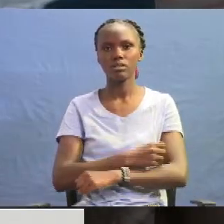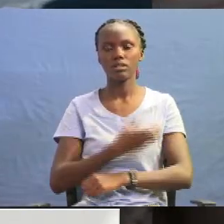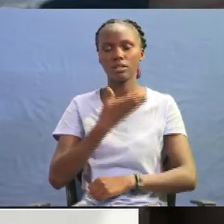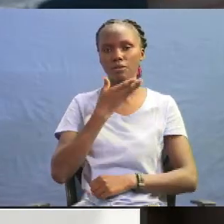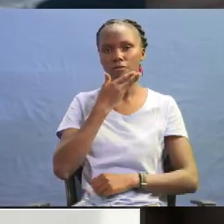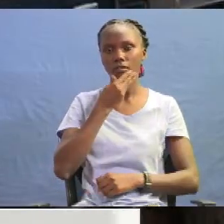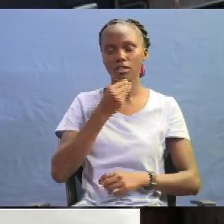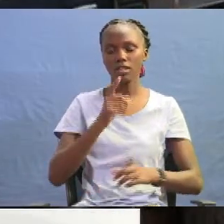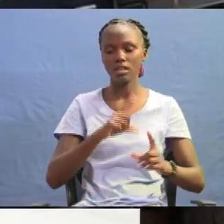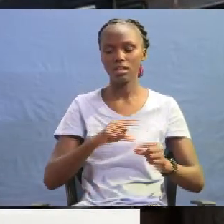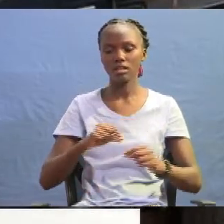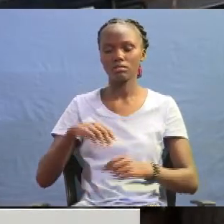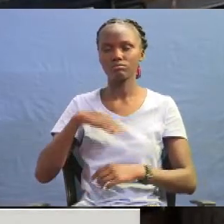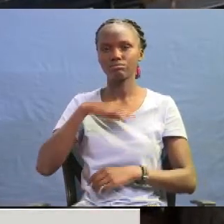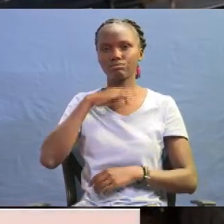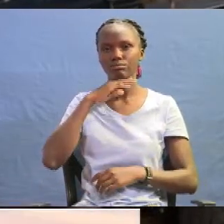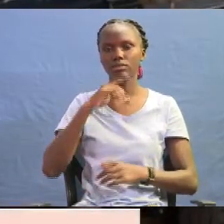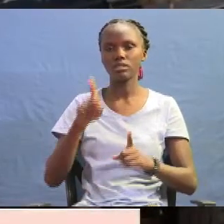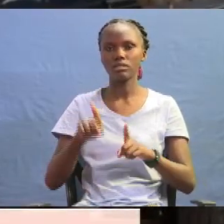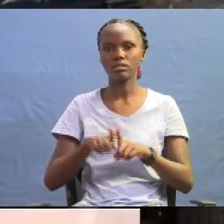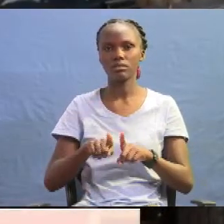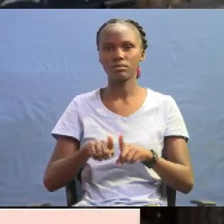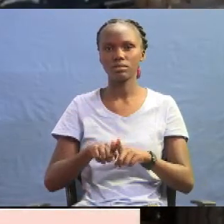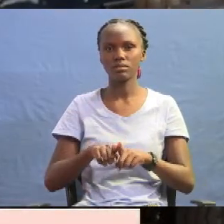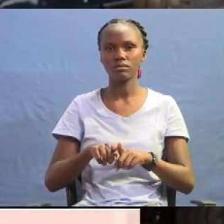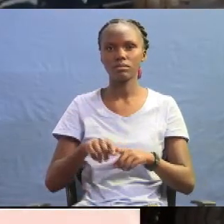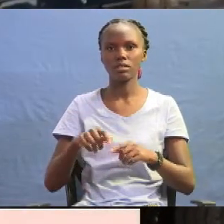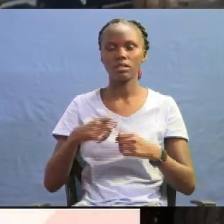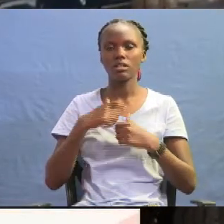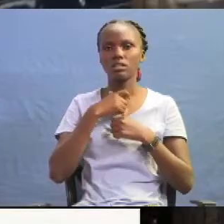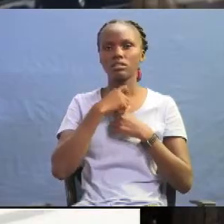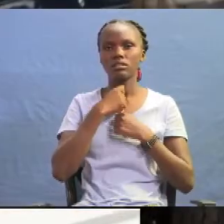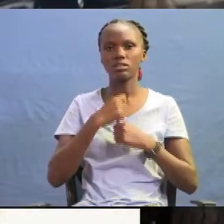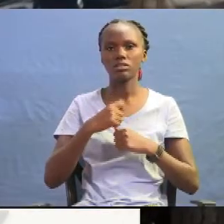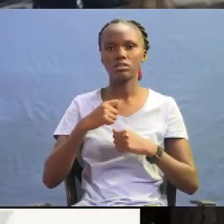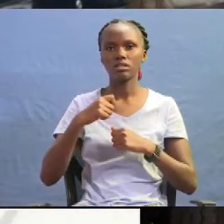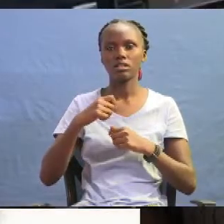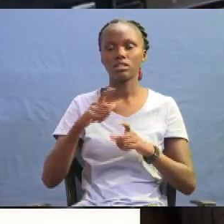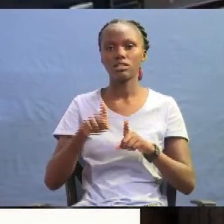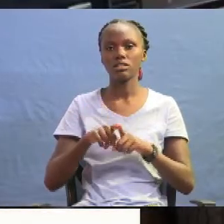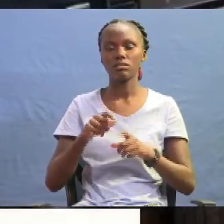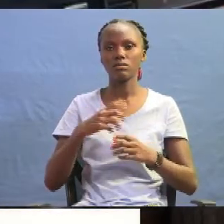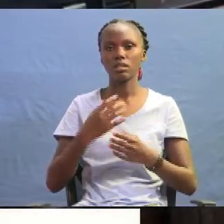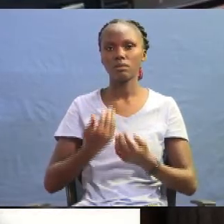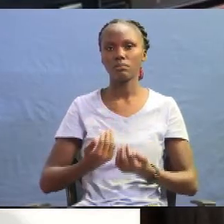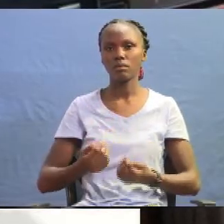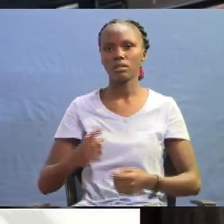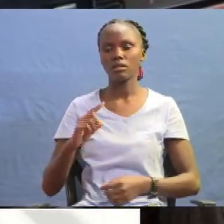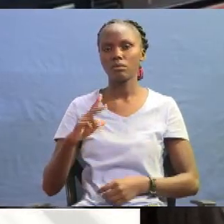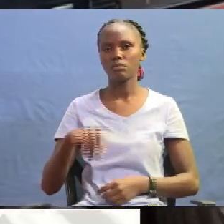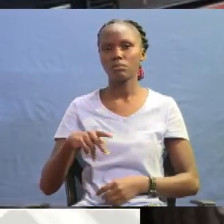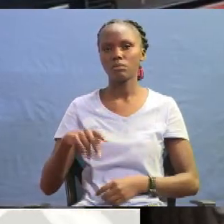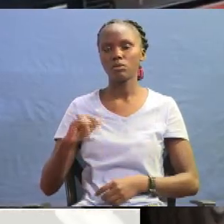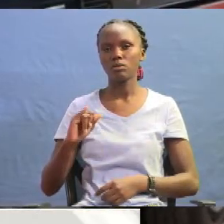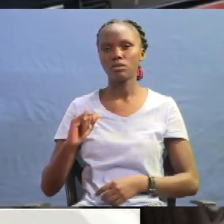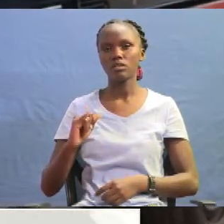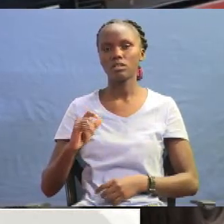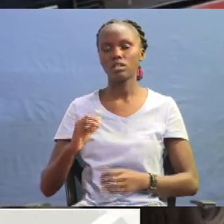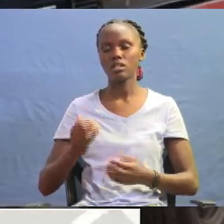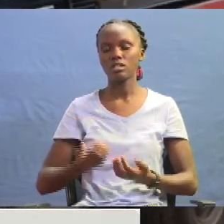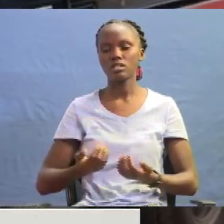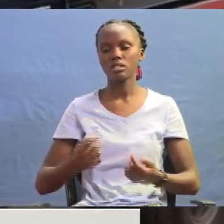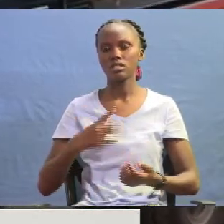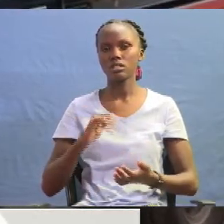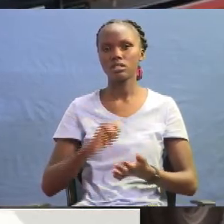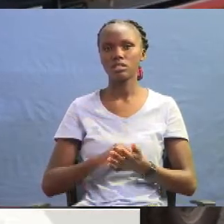father afterwards committed suicide by strangling himself. The mother of a PP1 kid says that